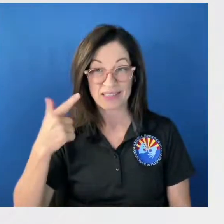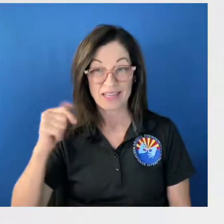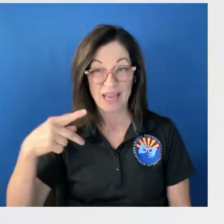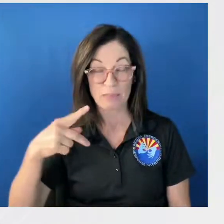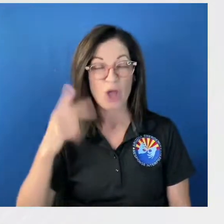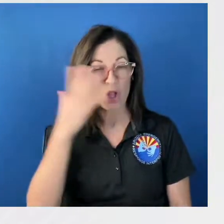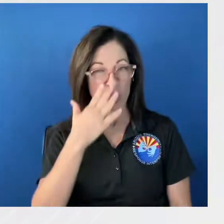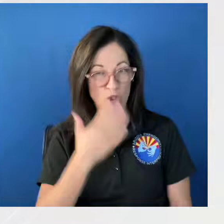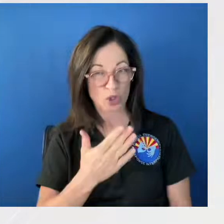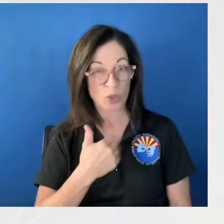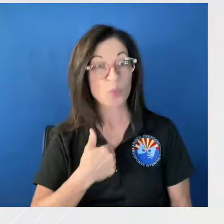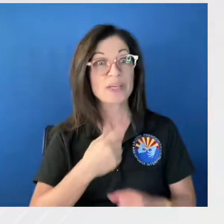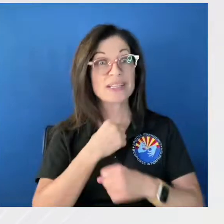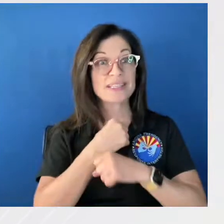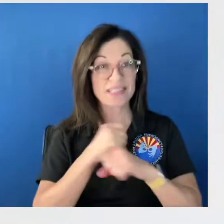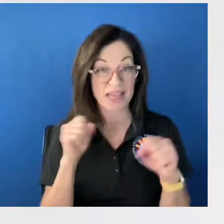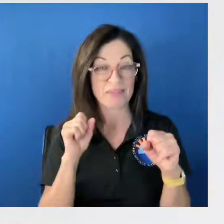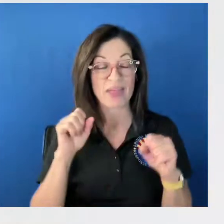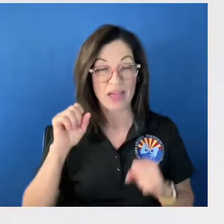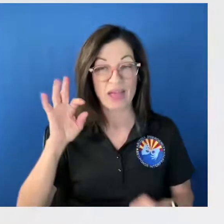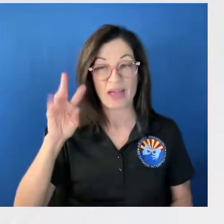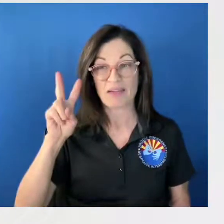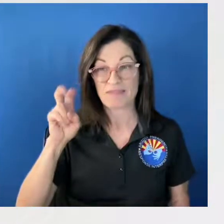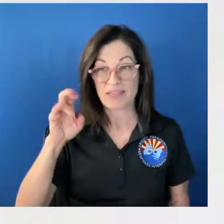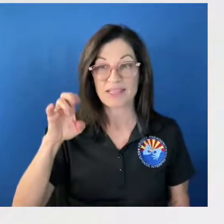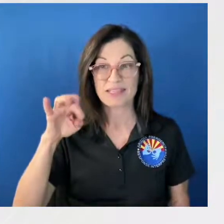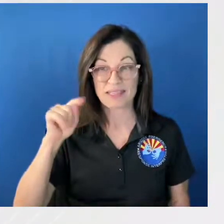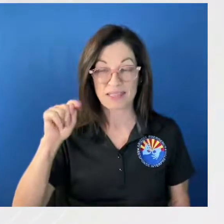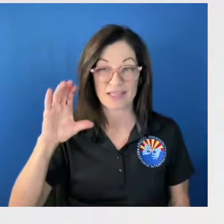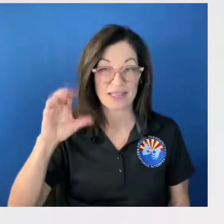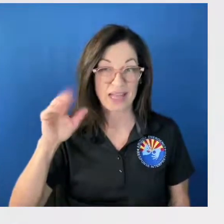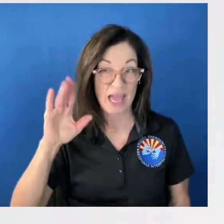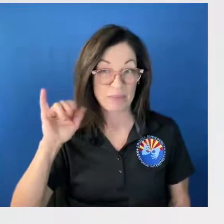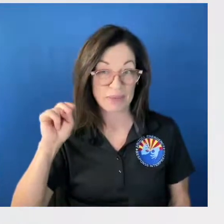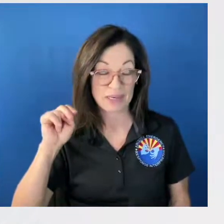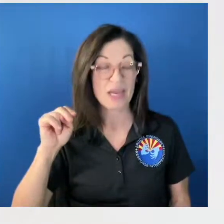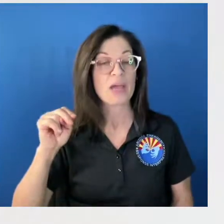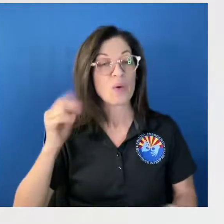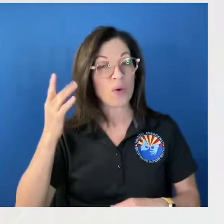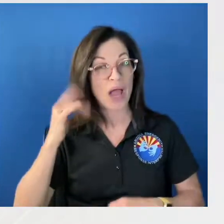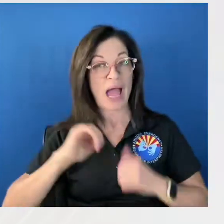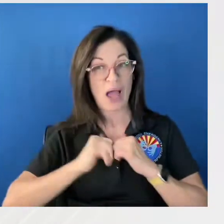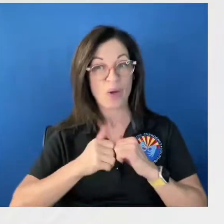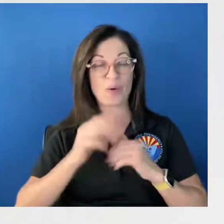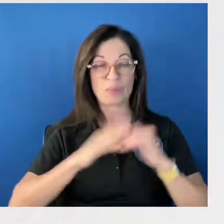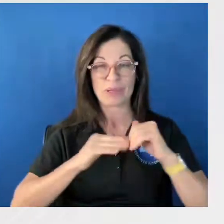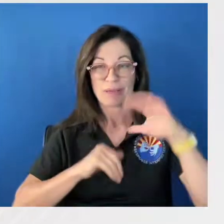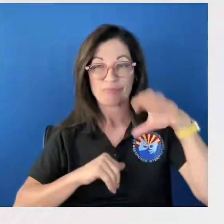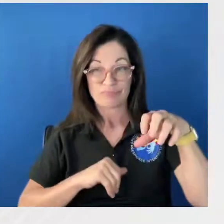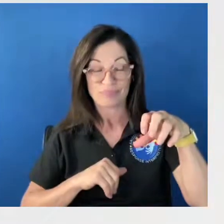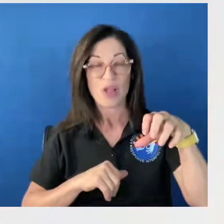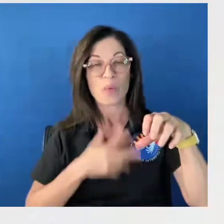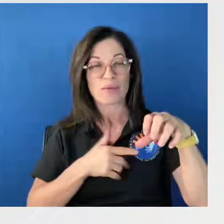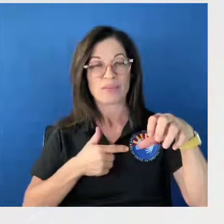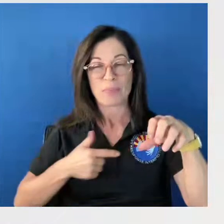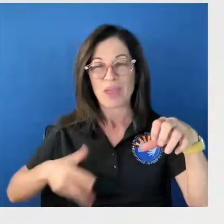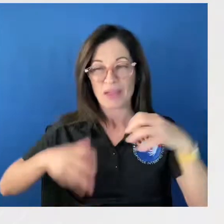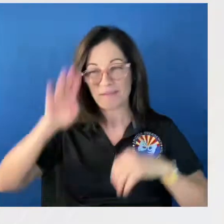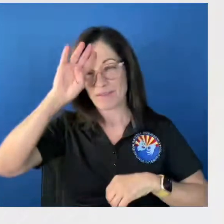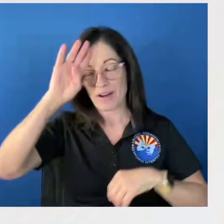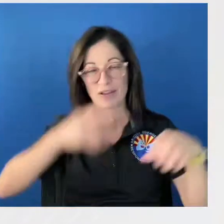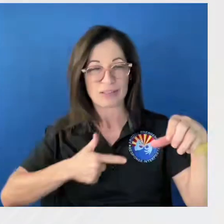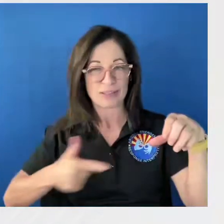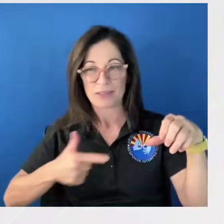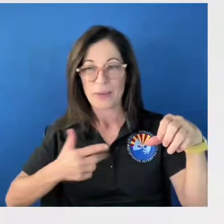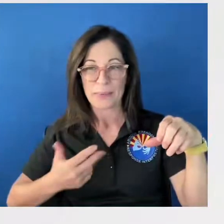Vincent cabin yesterday. Did a little tactical firing around the cabin. I guess that's the first ever, or that's the last cabin that's left on the Angeles